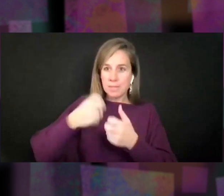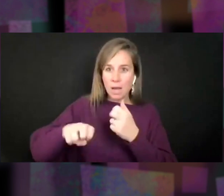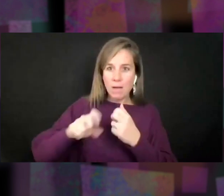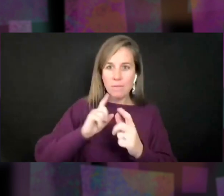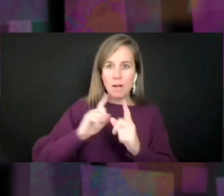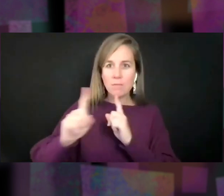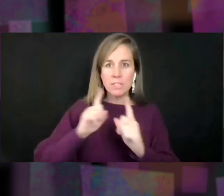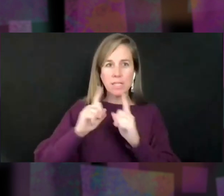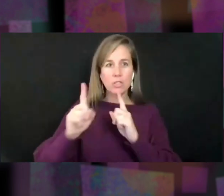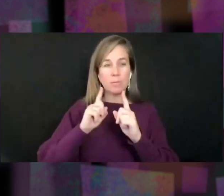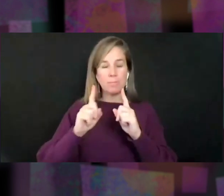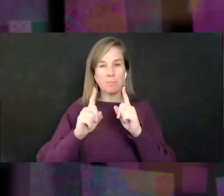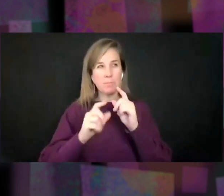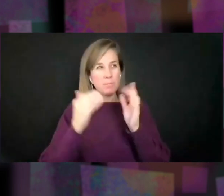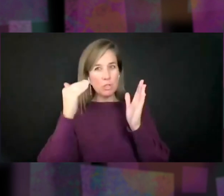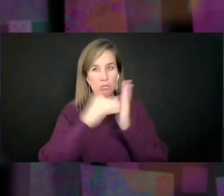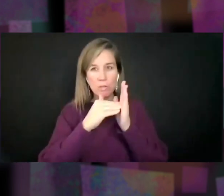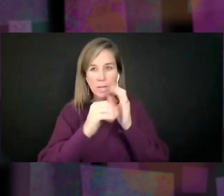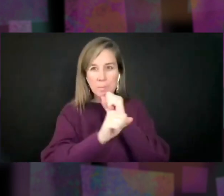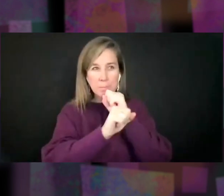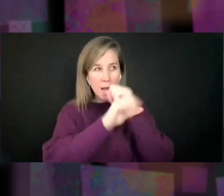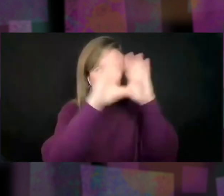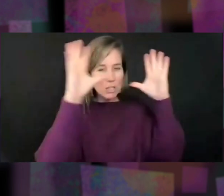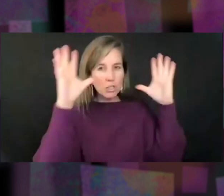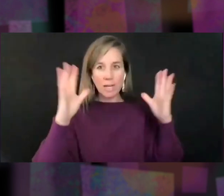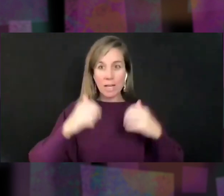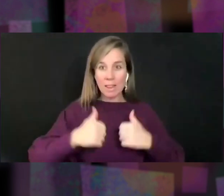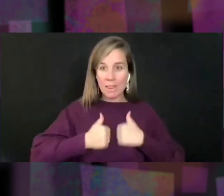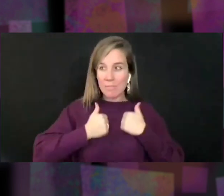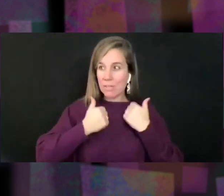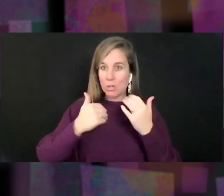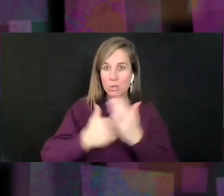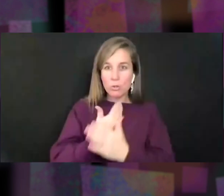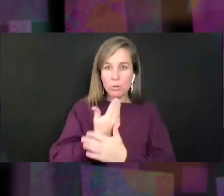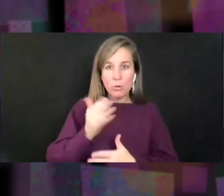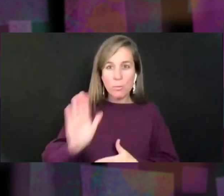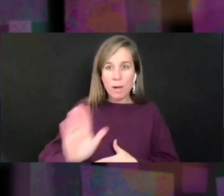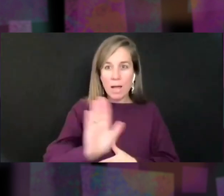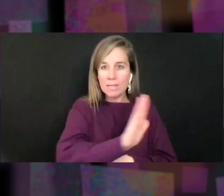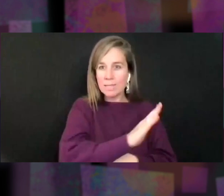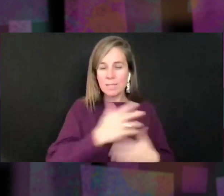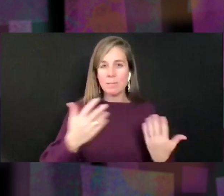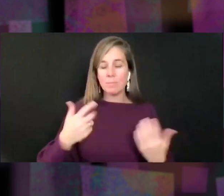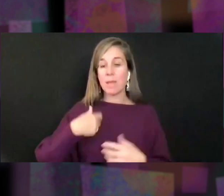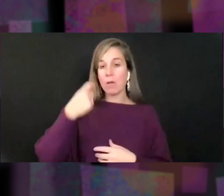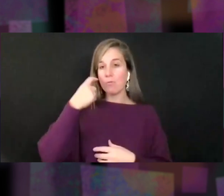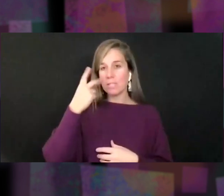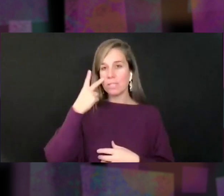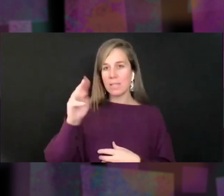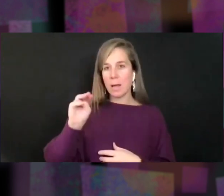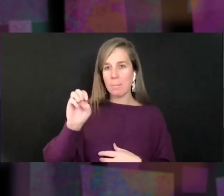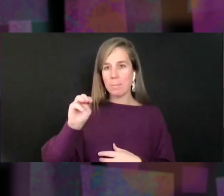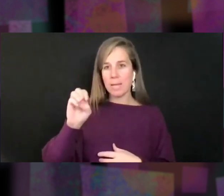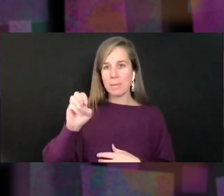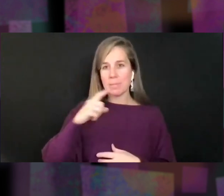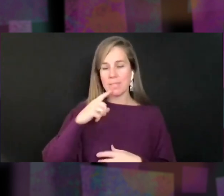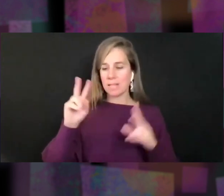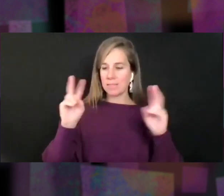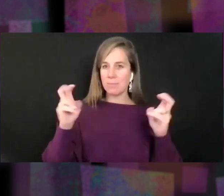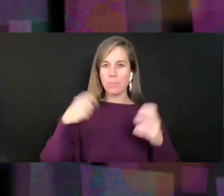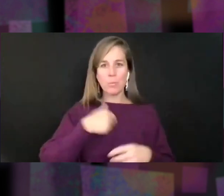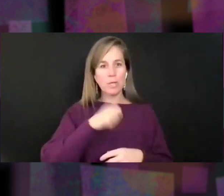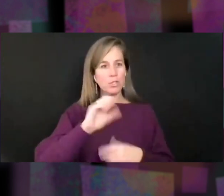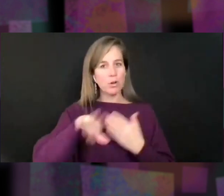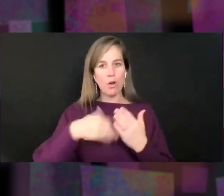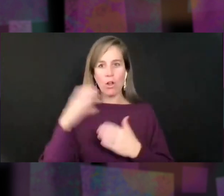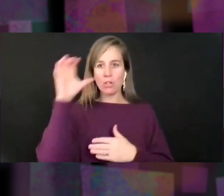and making even more difficult decisions. I recently saw a meme that said, we should all assume that